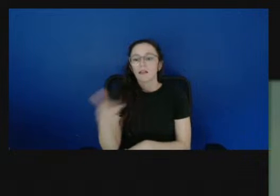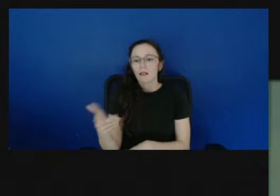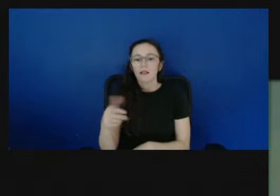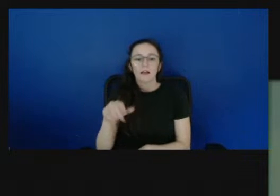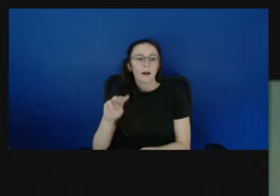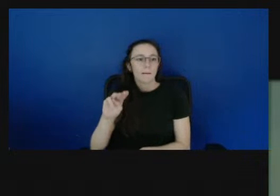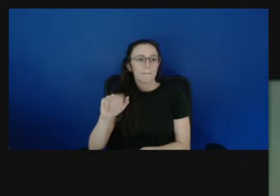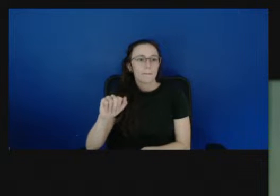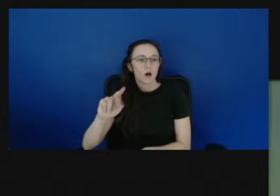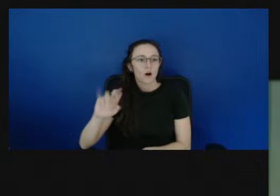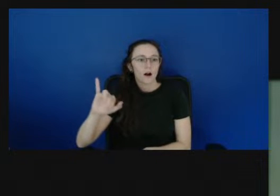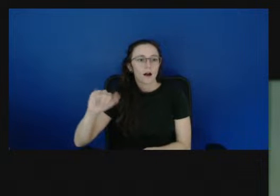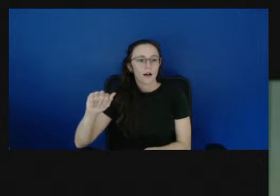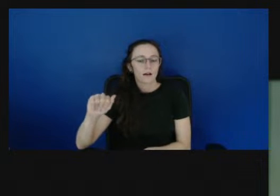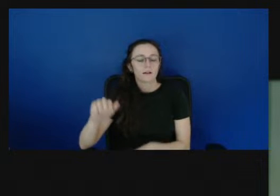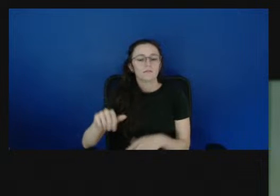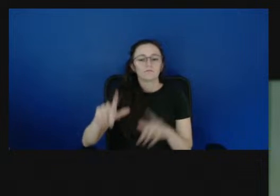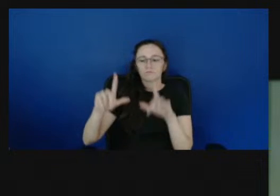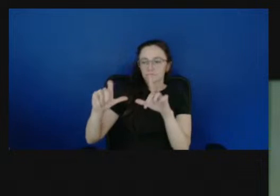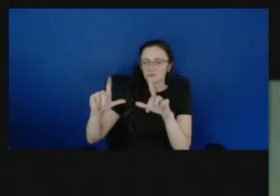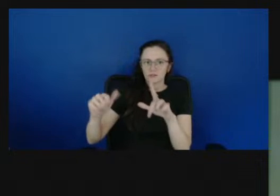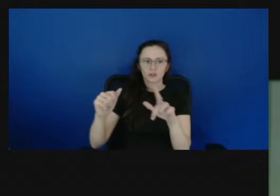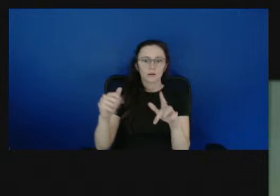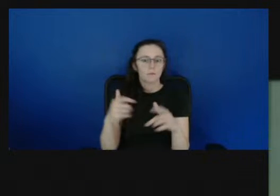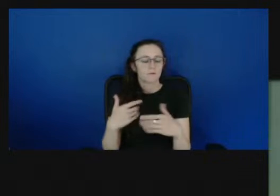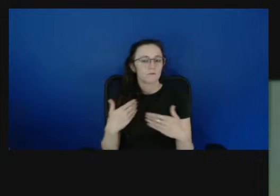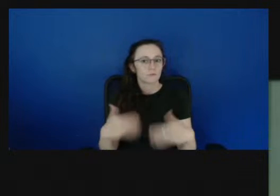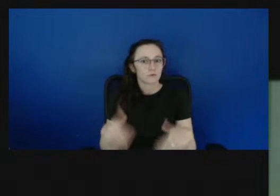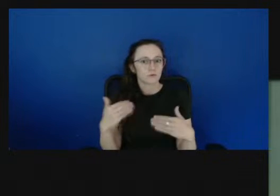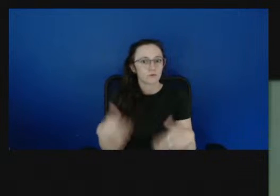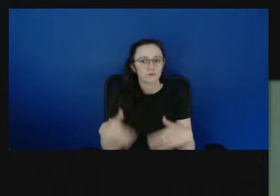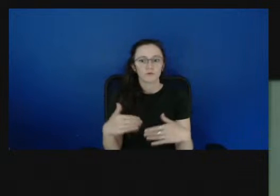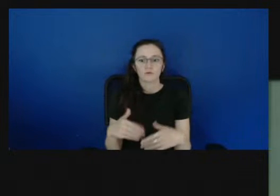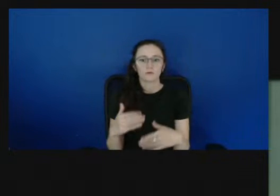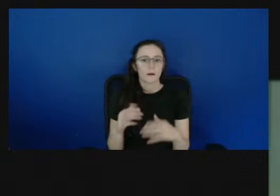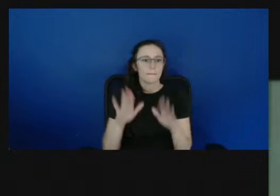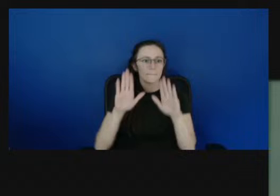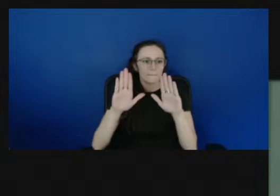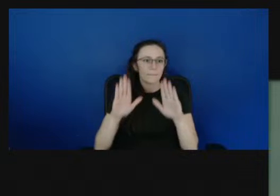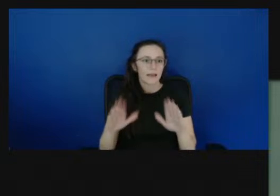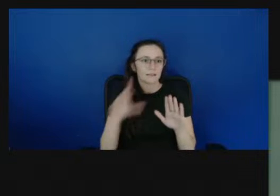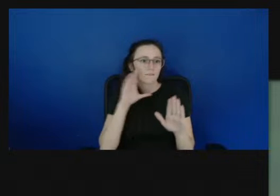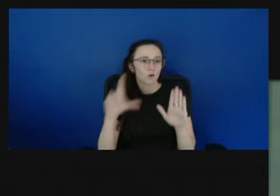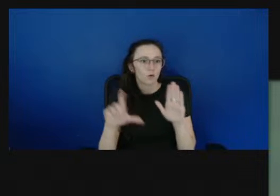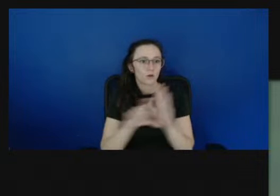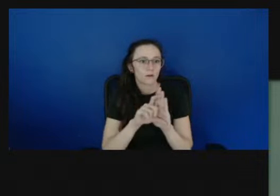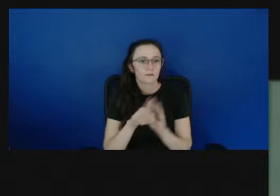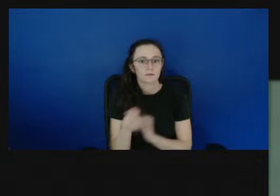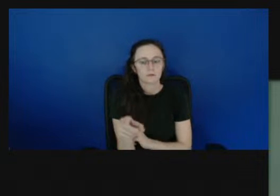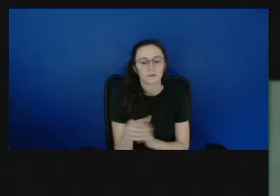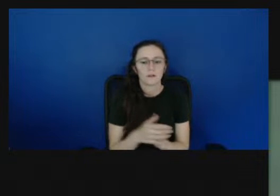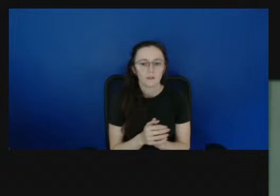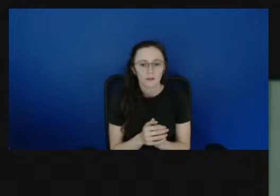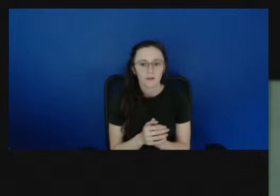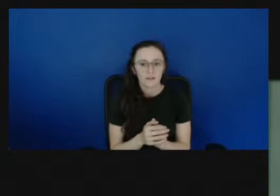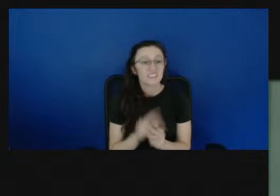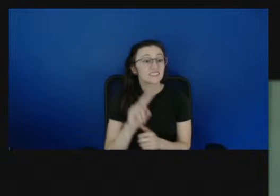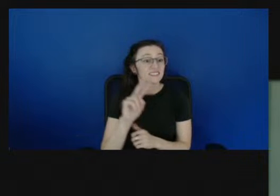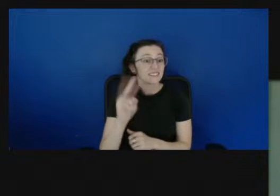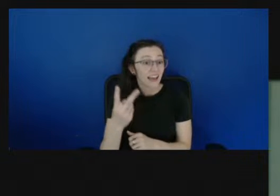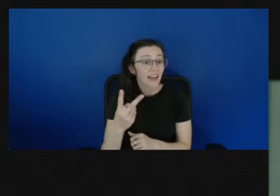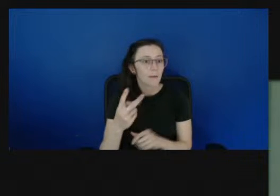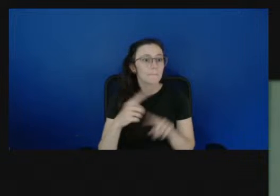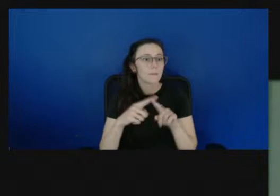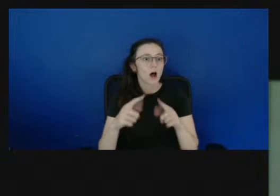incredible photographs. The first probably shows the blast that injured Taylor. The second shows a secondary, but much larger explosion a few minutes